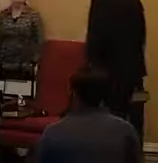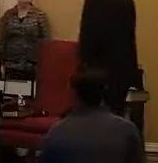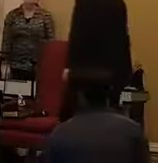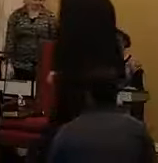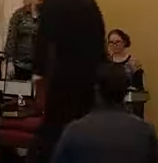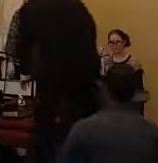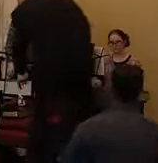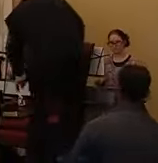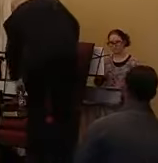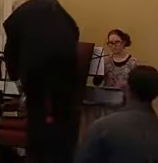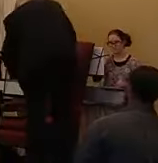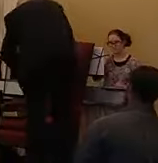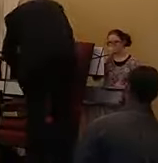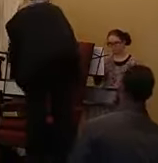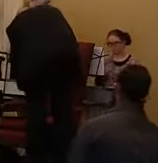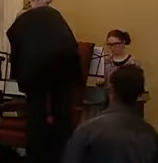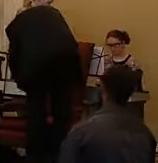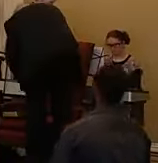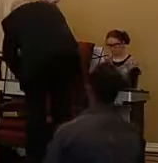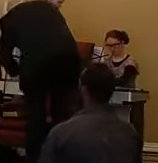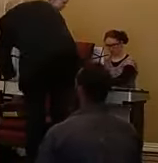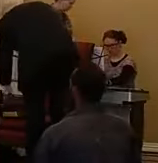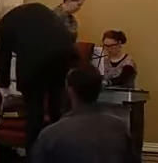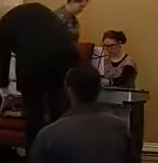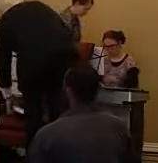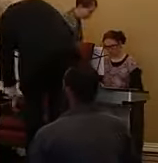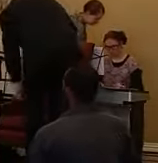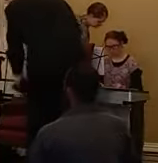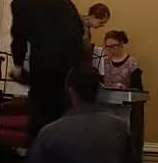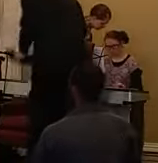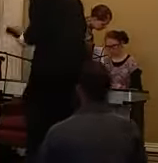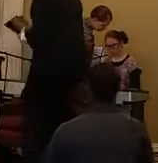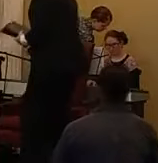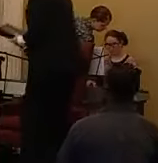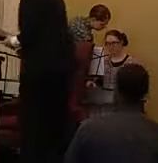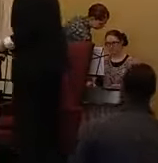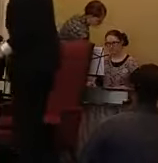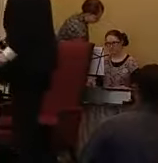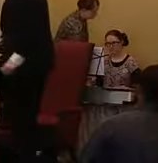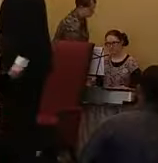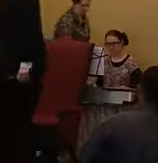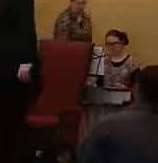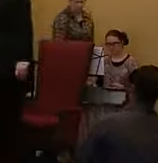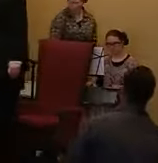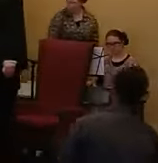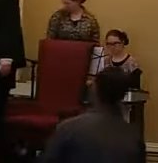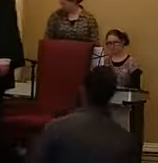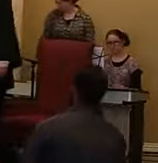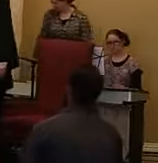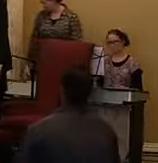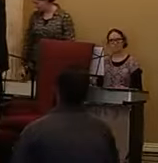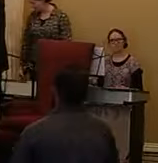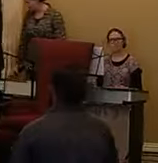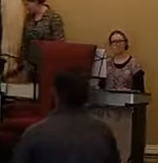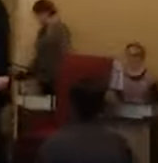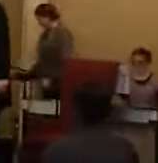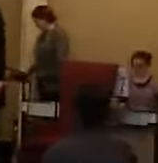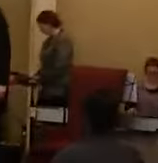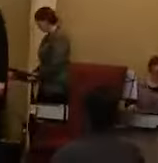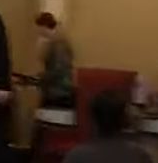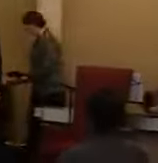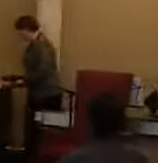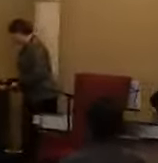that's going to go with the Spirit of God that's already in the house. Hallelujah, Jesus. Amen. Just follow the Holy Ghost.